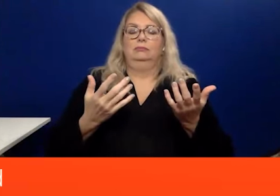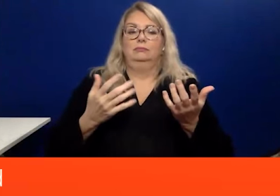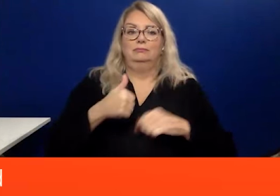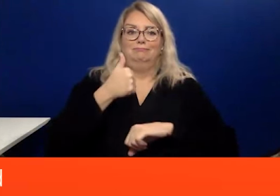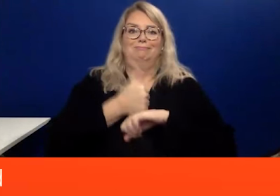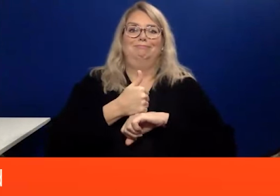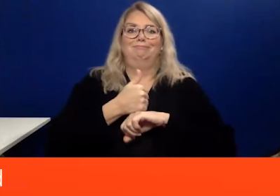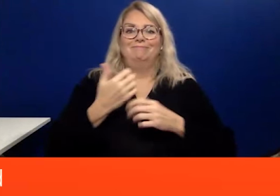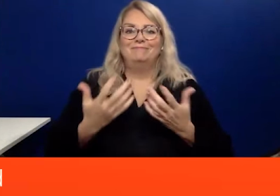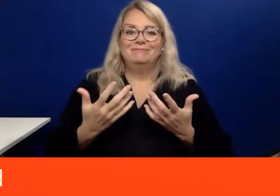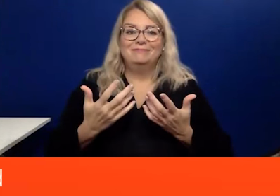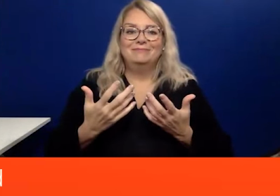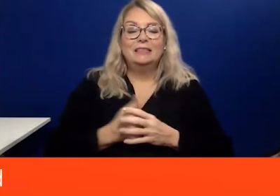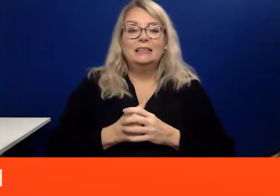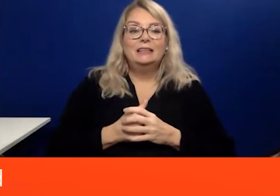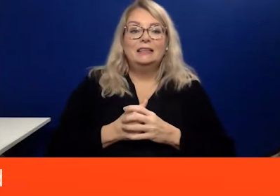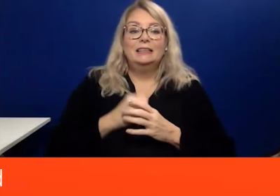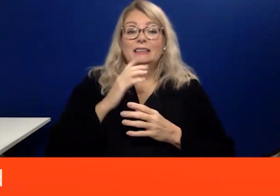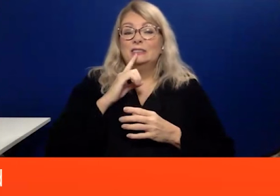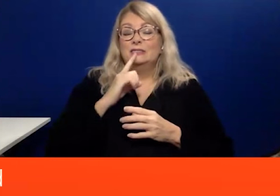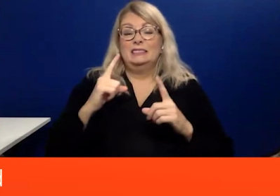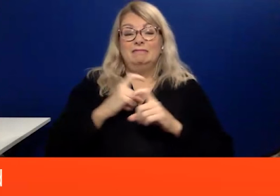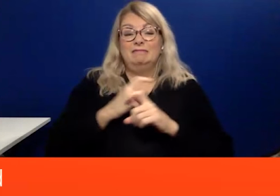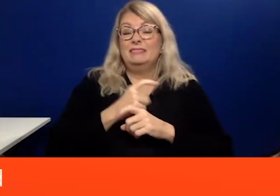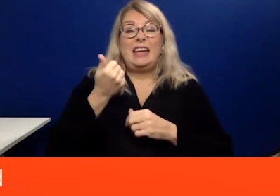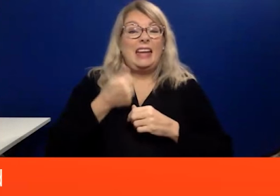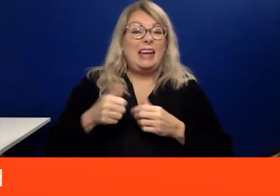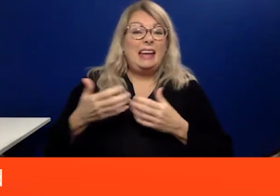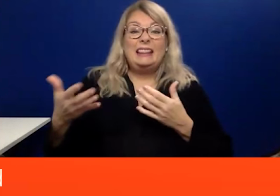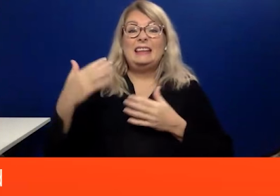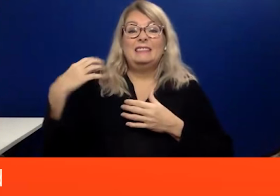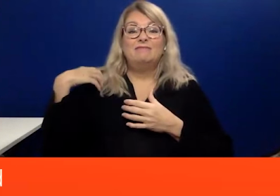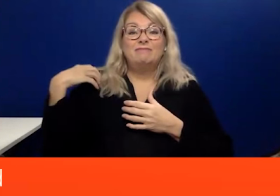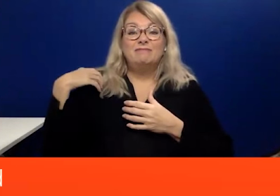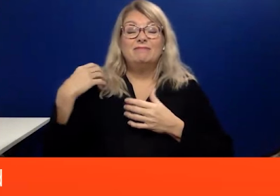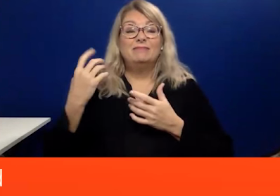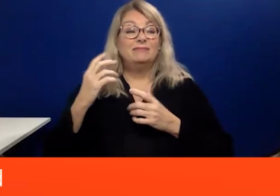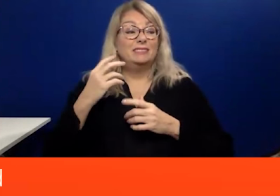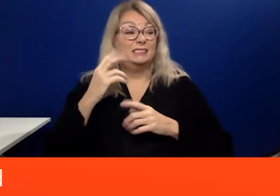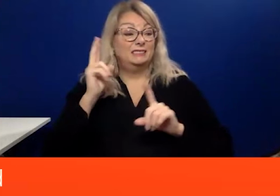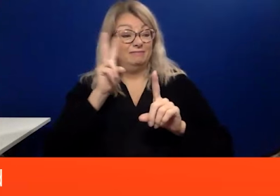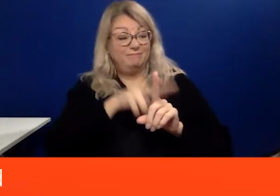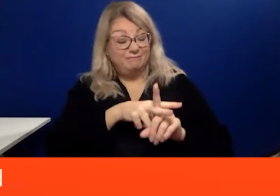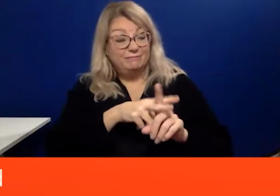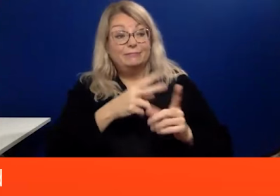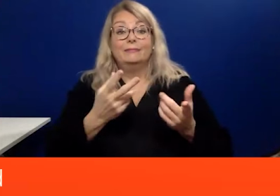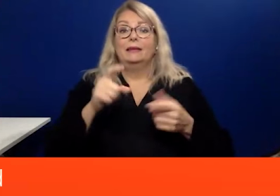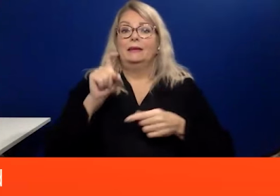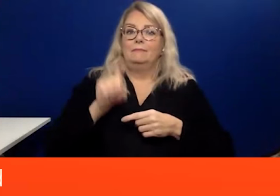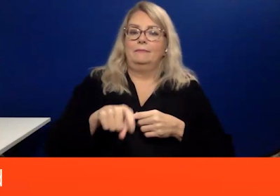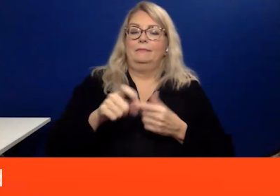because just about anything that the employer is going to hand them will be complex. It has to be because they're competing in a real